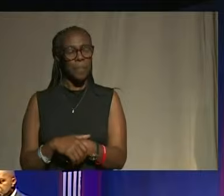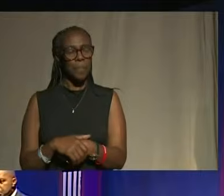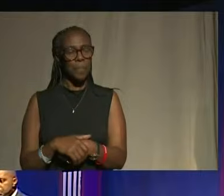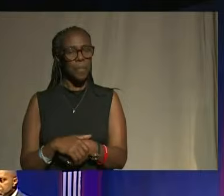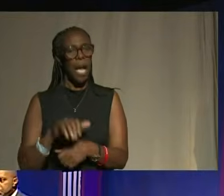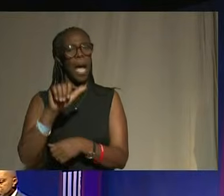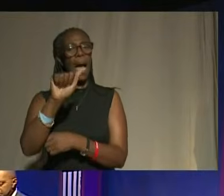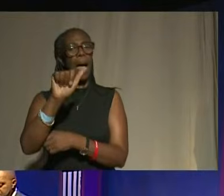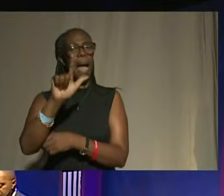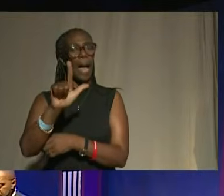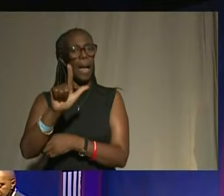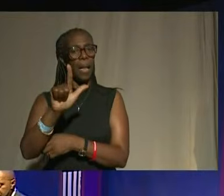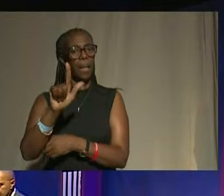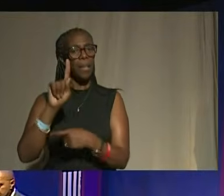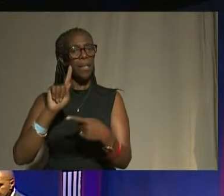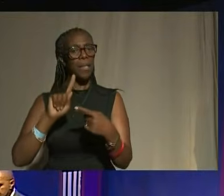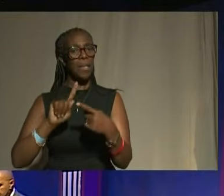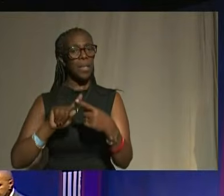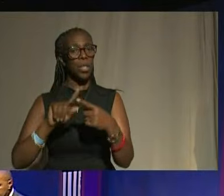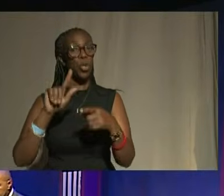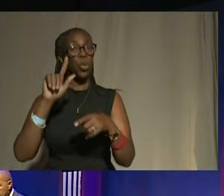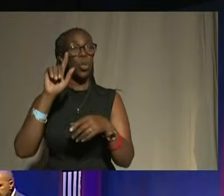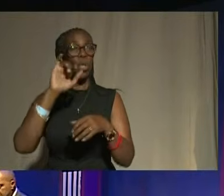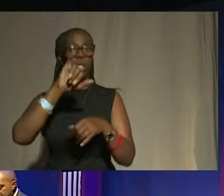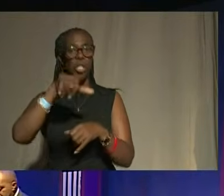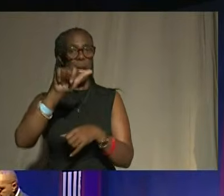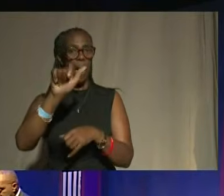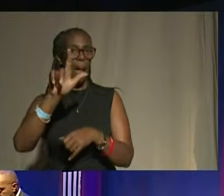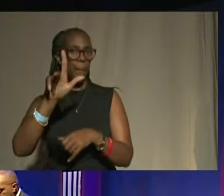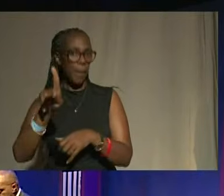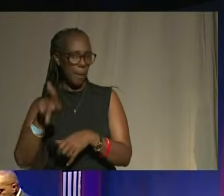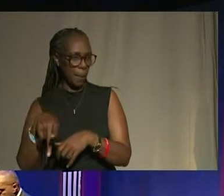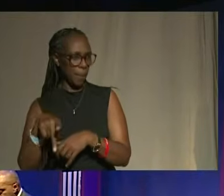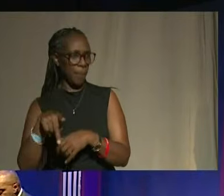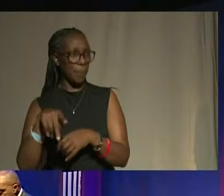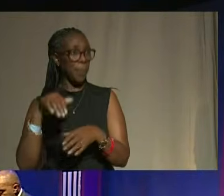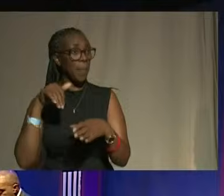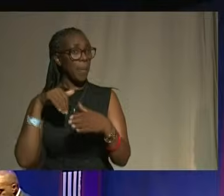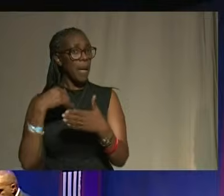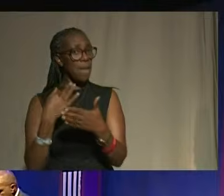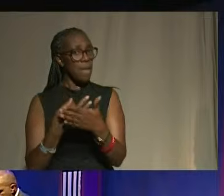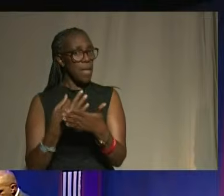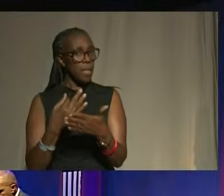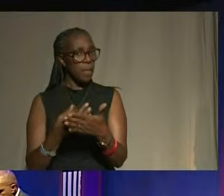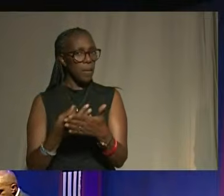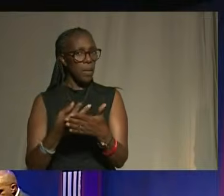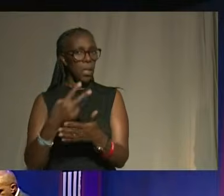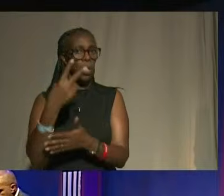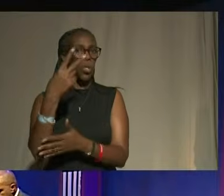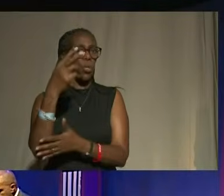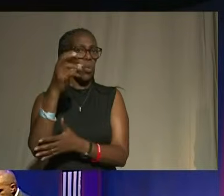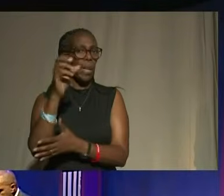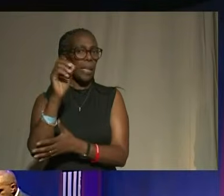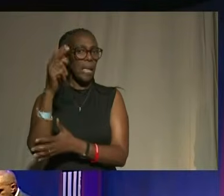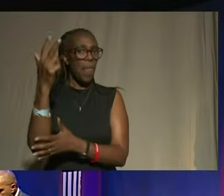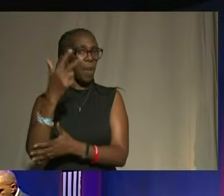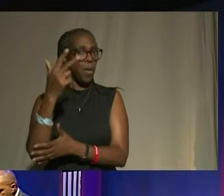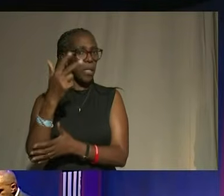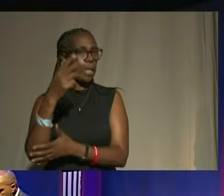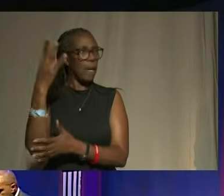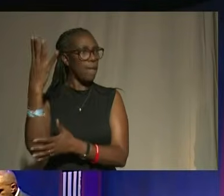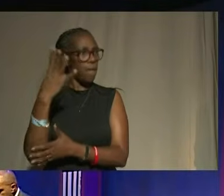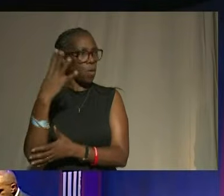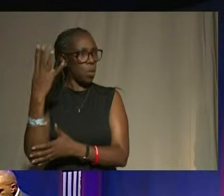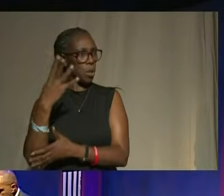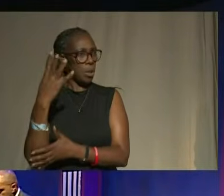Al, your question to Team JLP. In fiscal year 2013-14, the then Minister of Finance, Peter